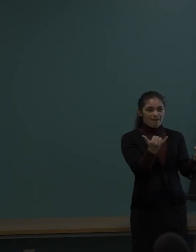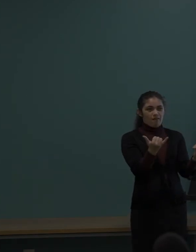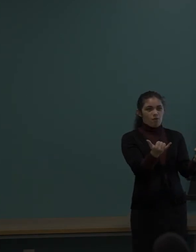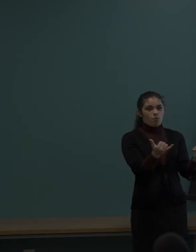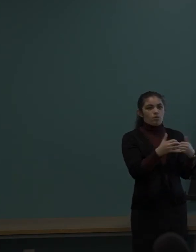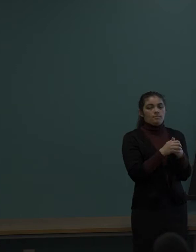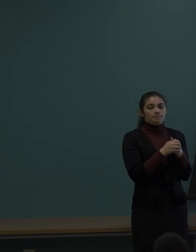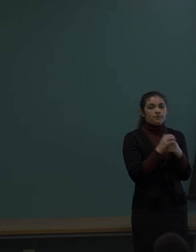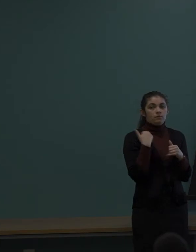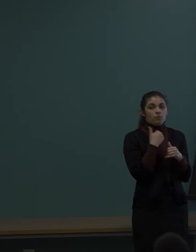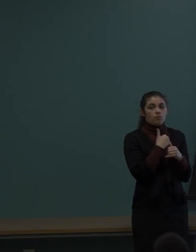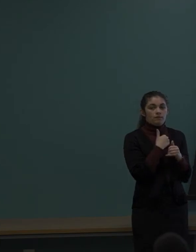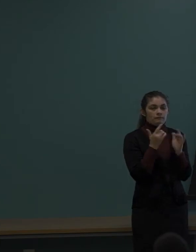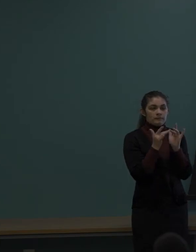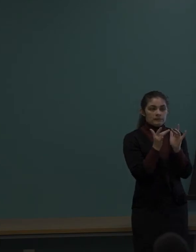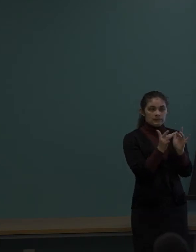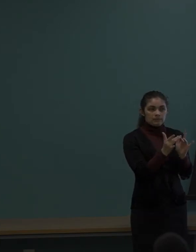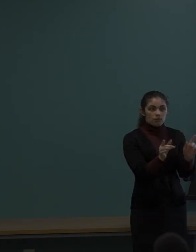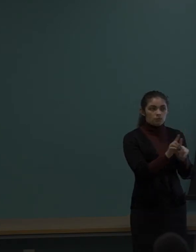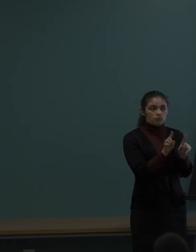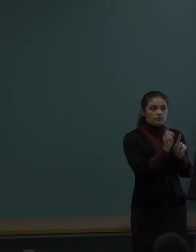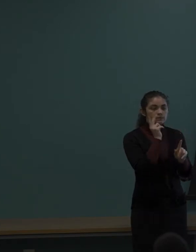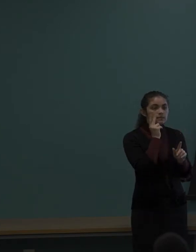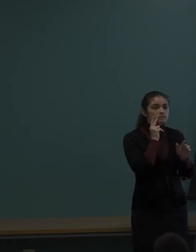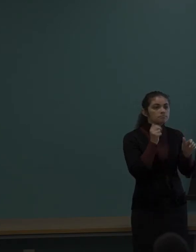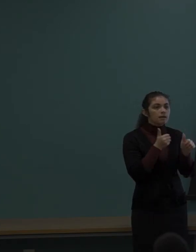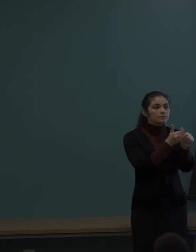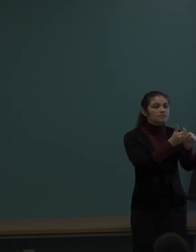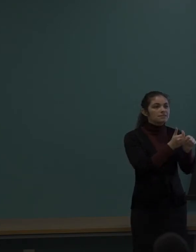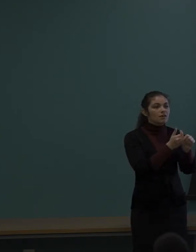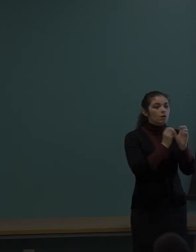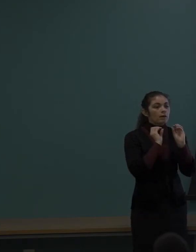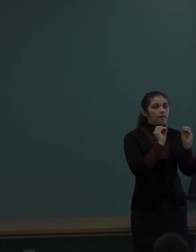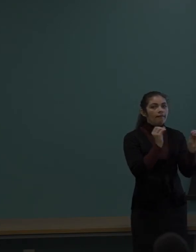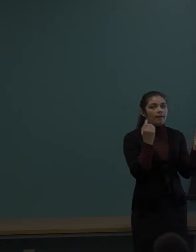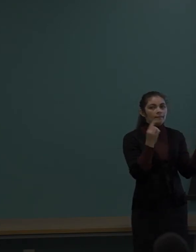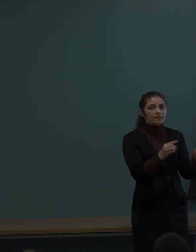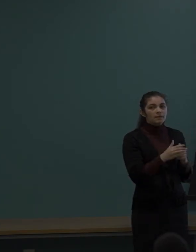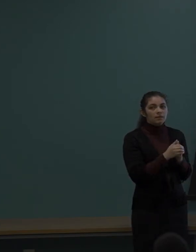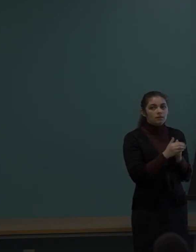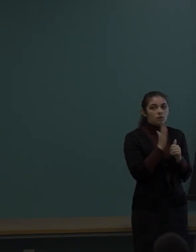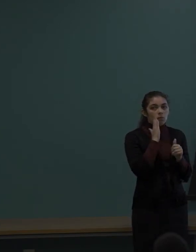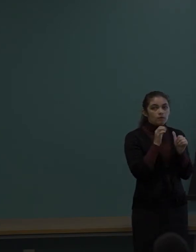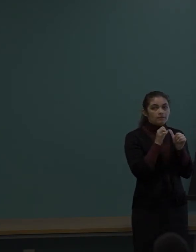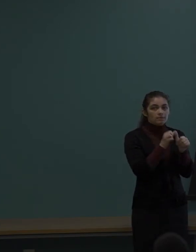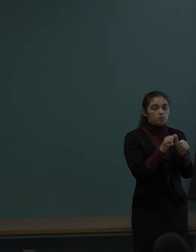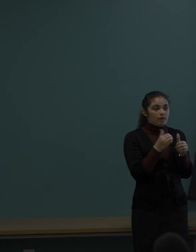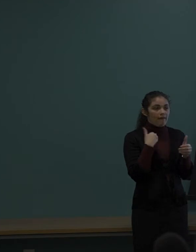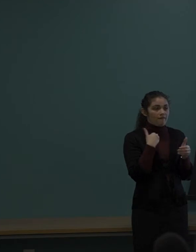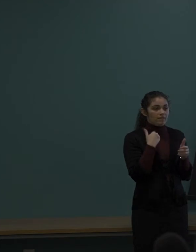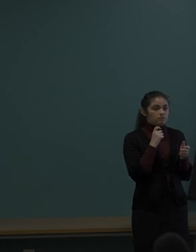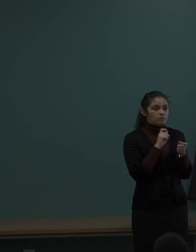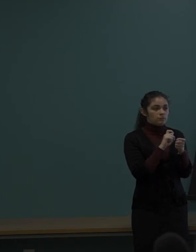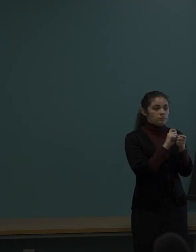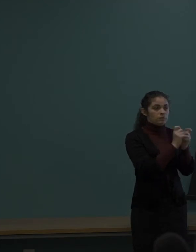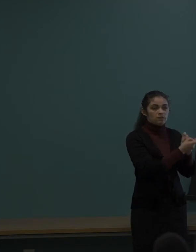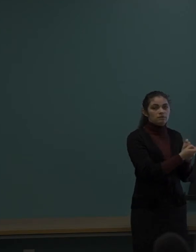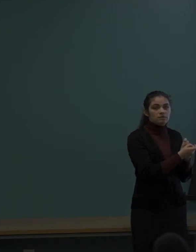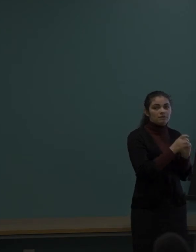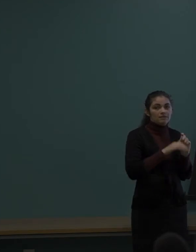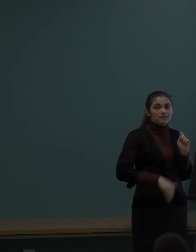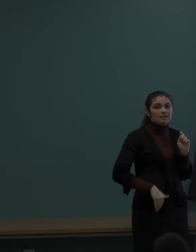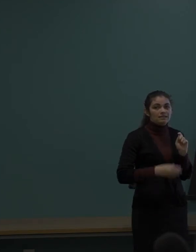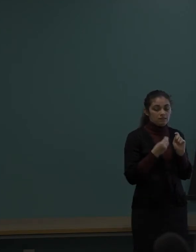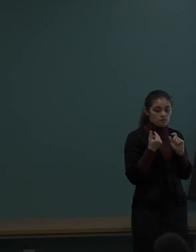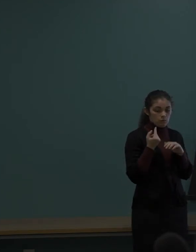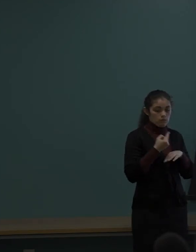the cases we've called. So you will continue to see that until we have no more transmission. And I can assure you that there's continued transmission even as late as the